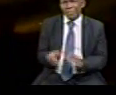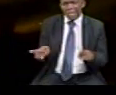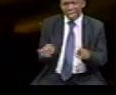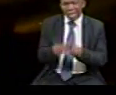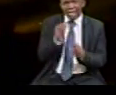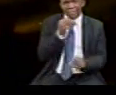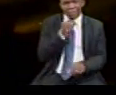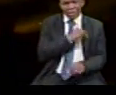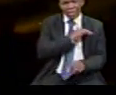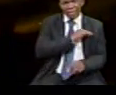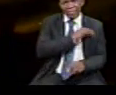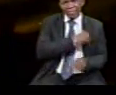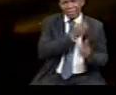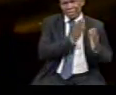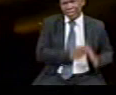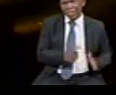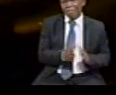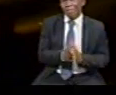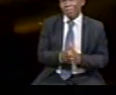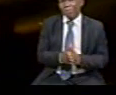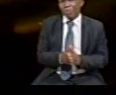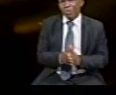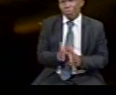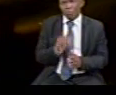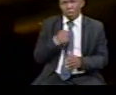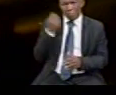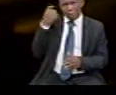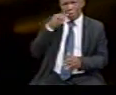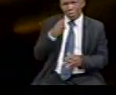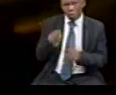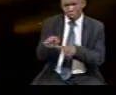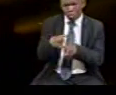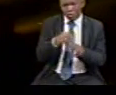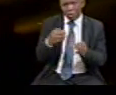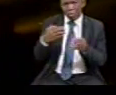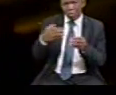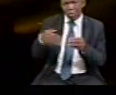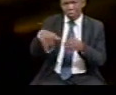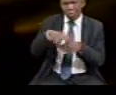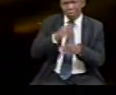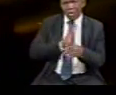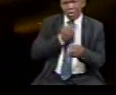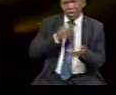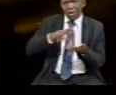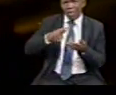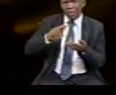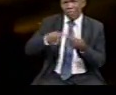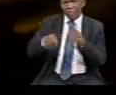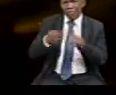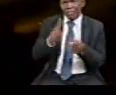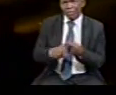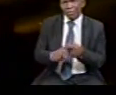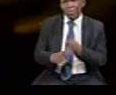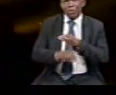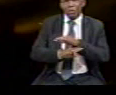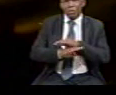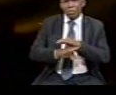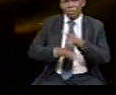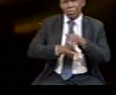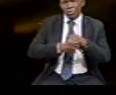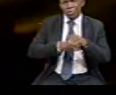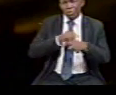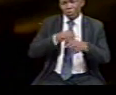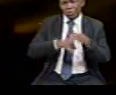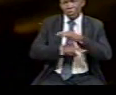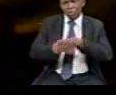The Bible says, an angry man will, the one who had made up, who will dwell with the Lord, he will not go. Don't make sure that you don't go with people